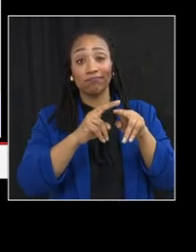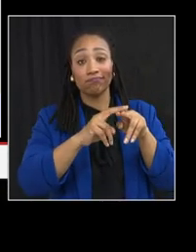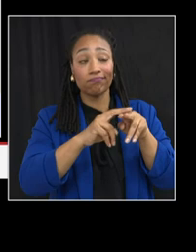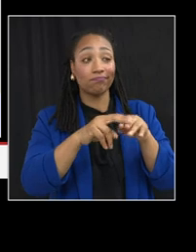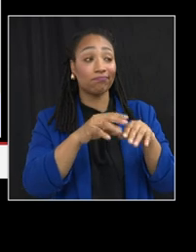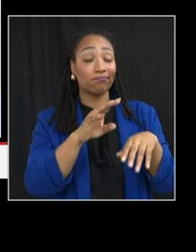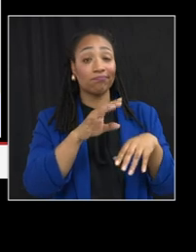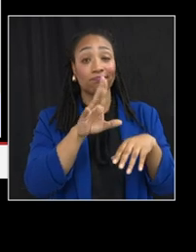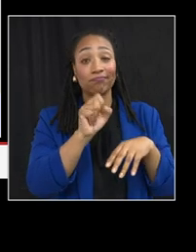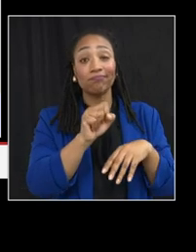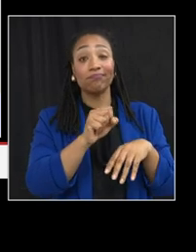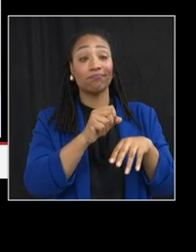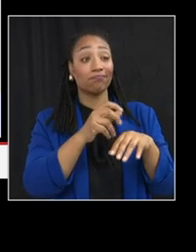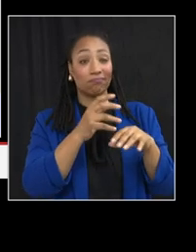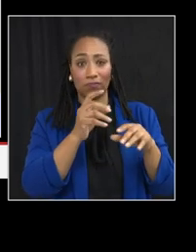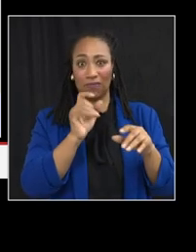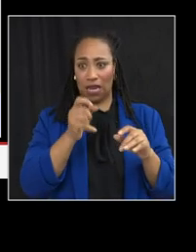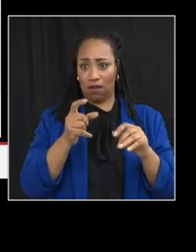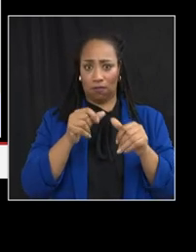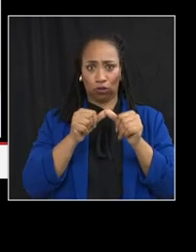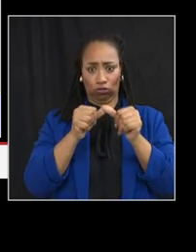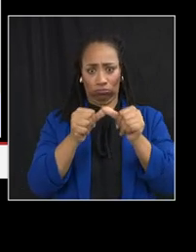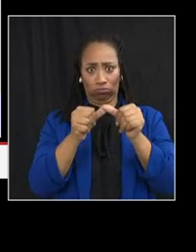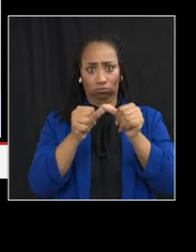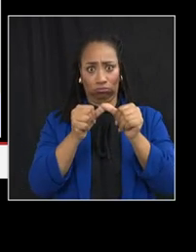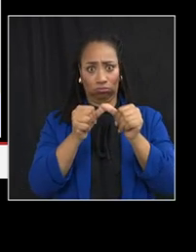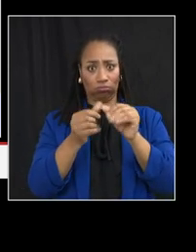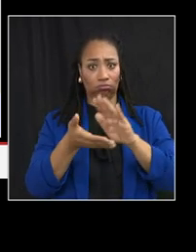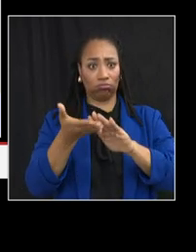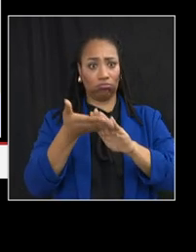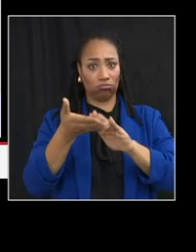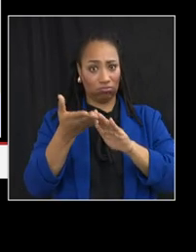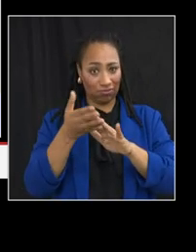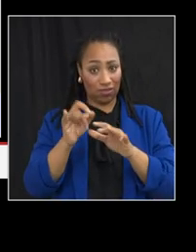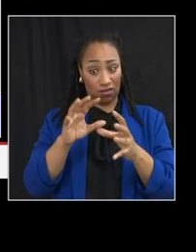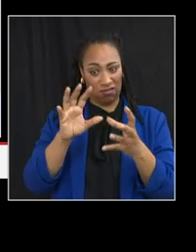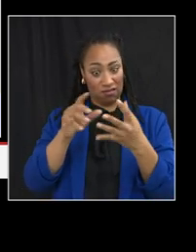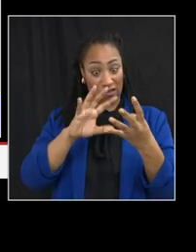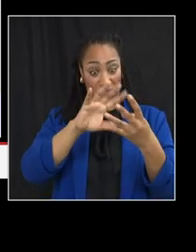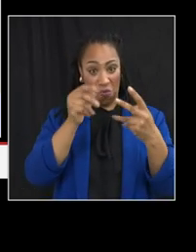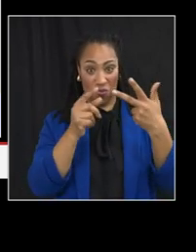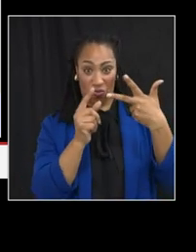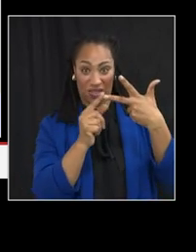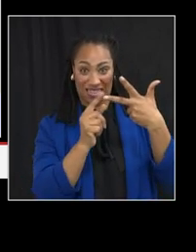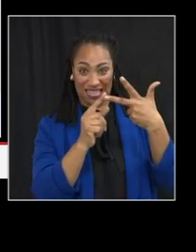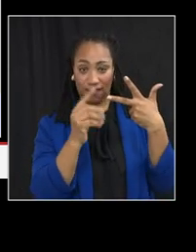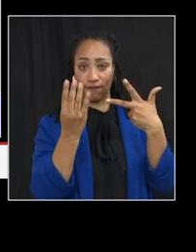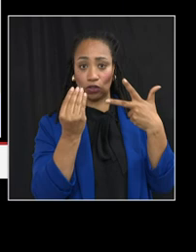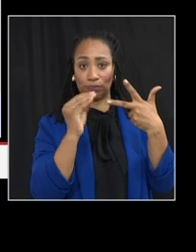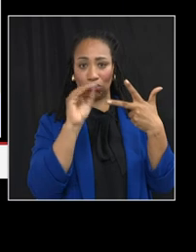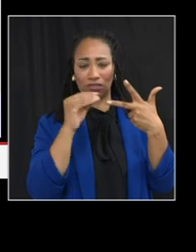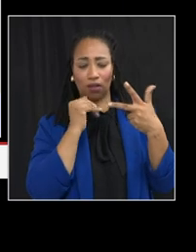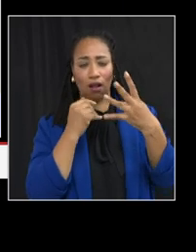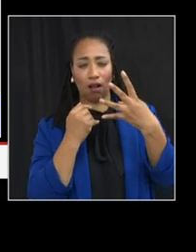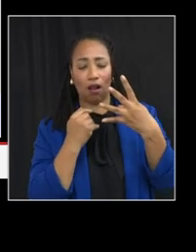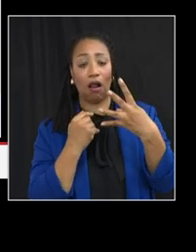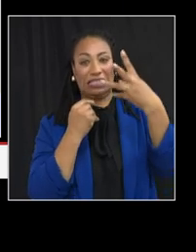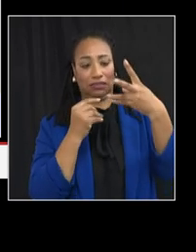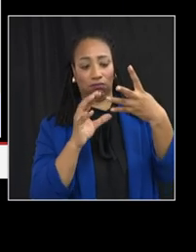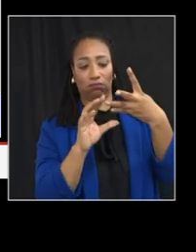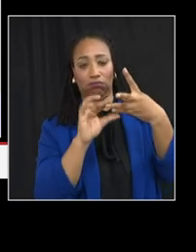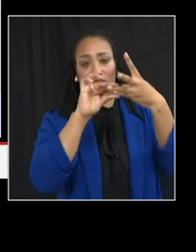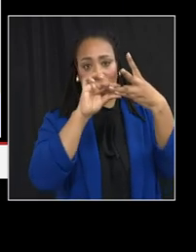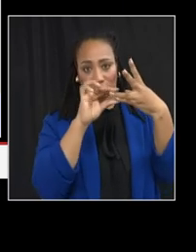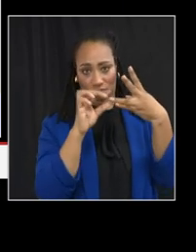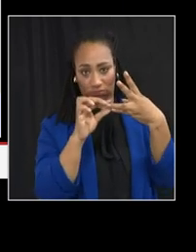14%. But the biggest chunk is educating our residents and providing healthcare and human service supports to them. And